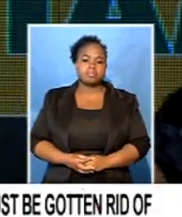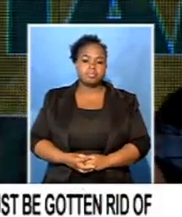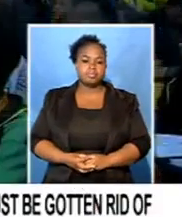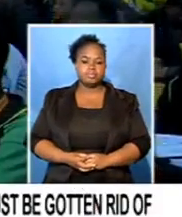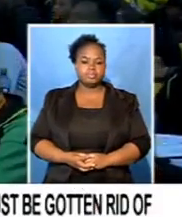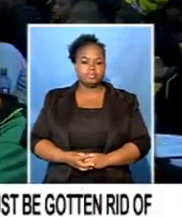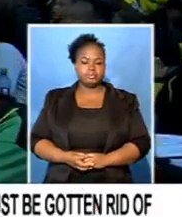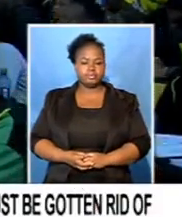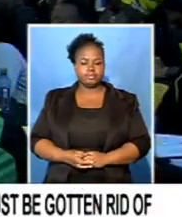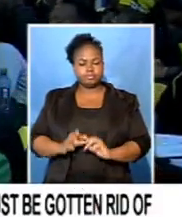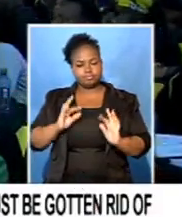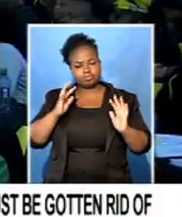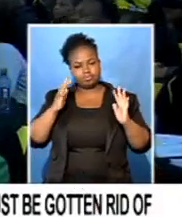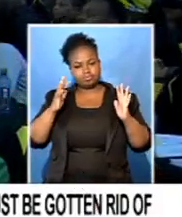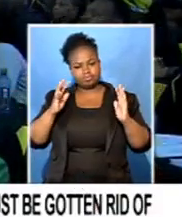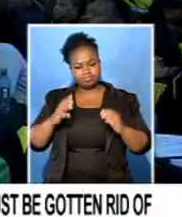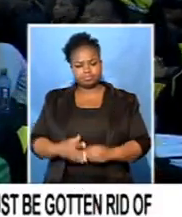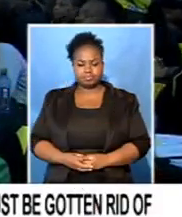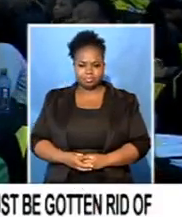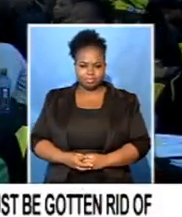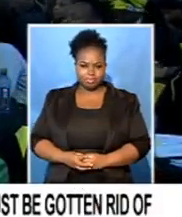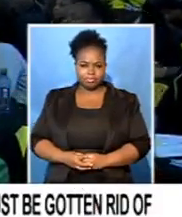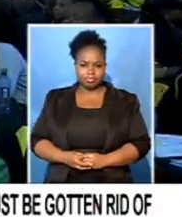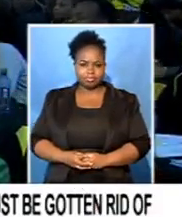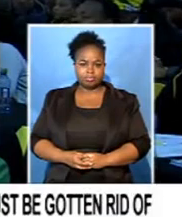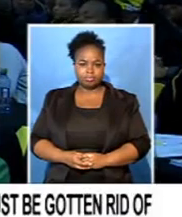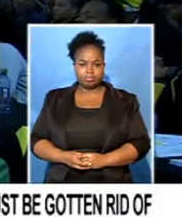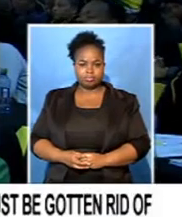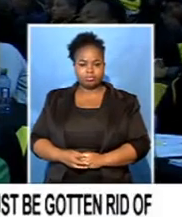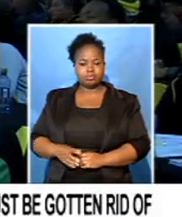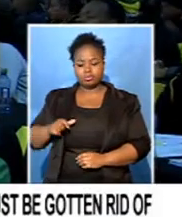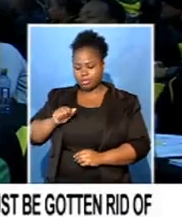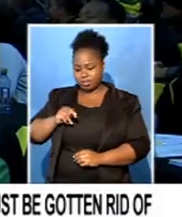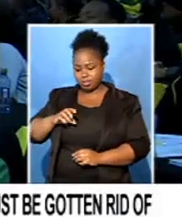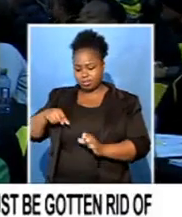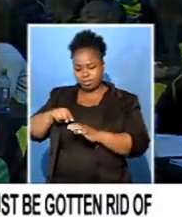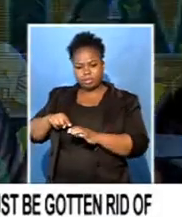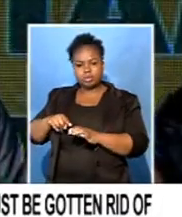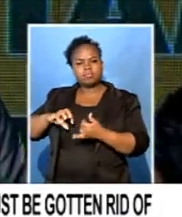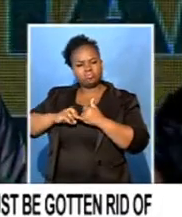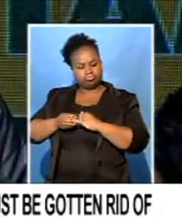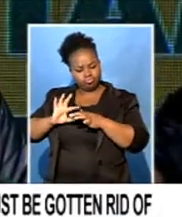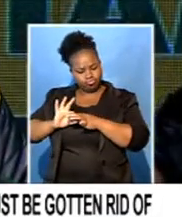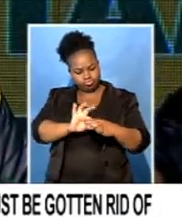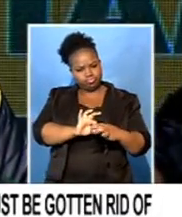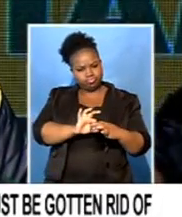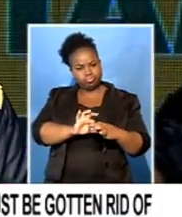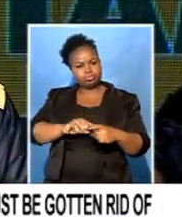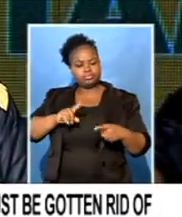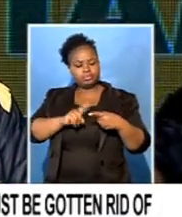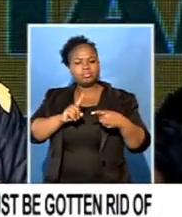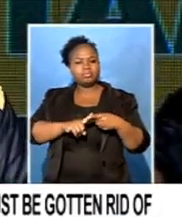It must talk to their interests, from access to